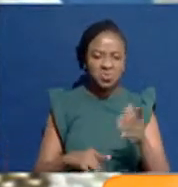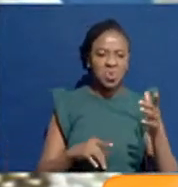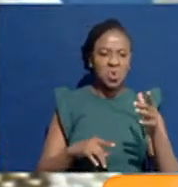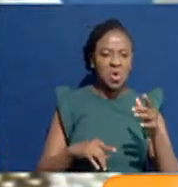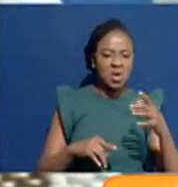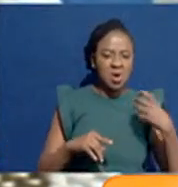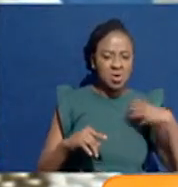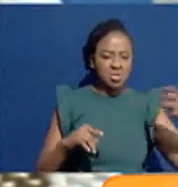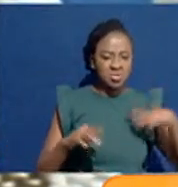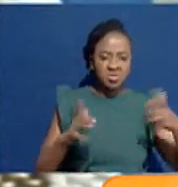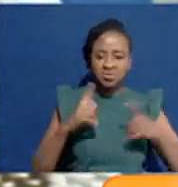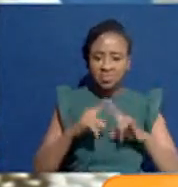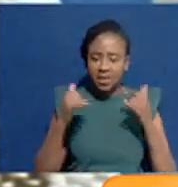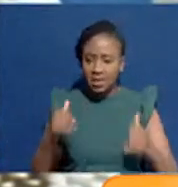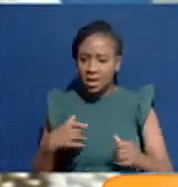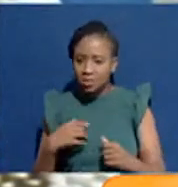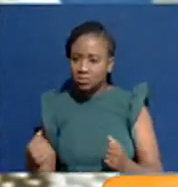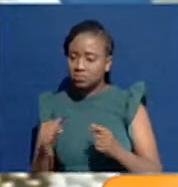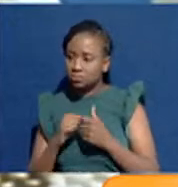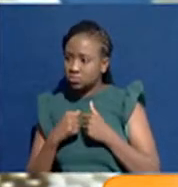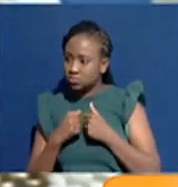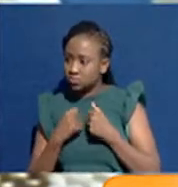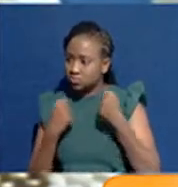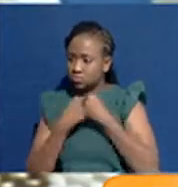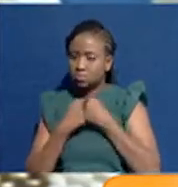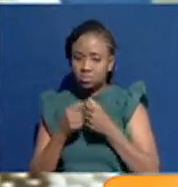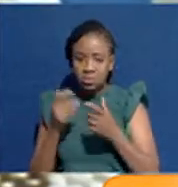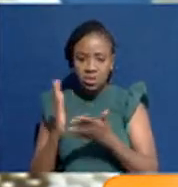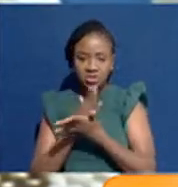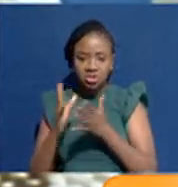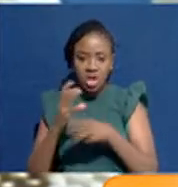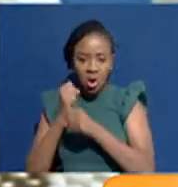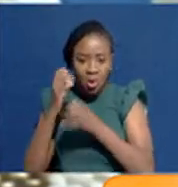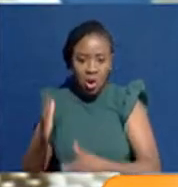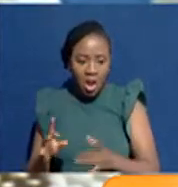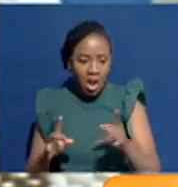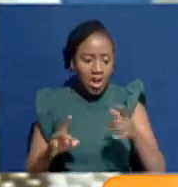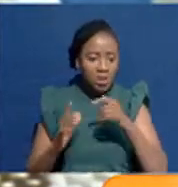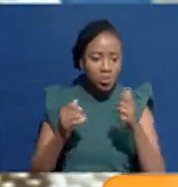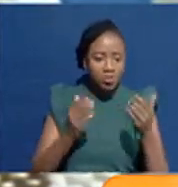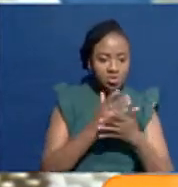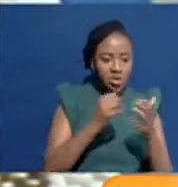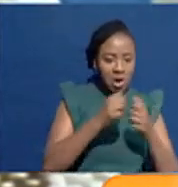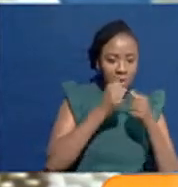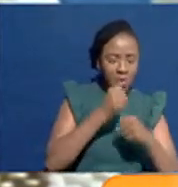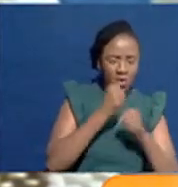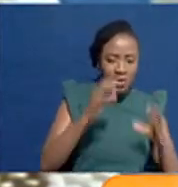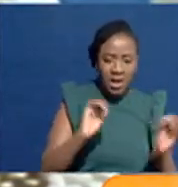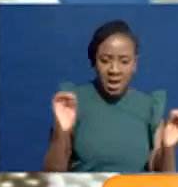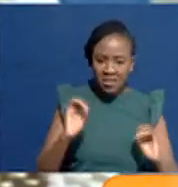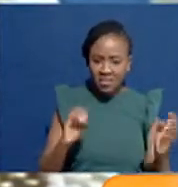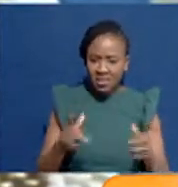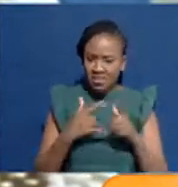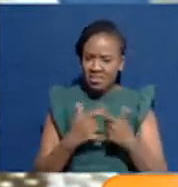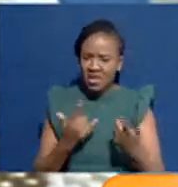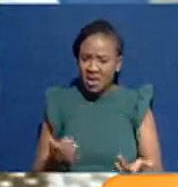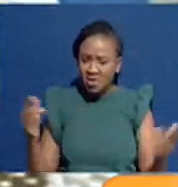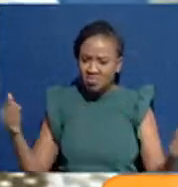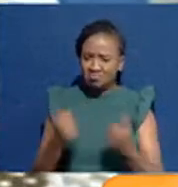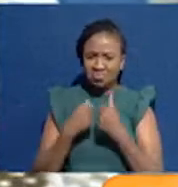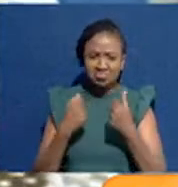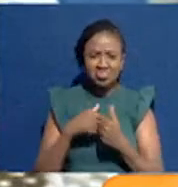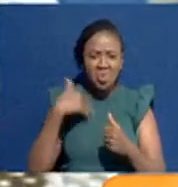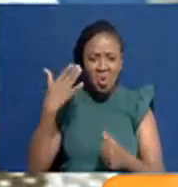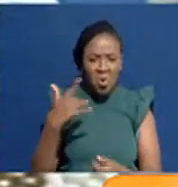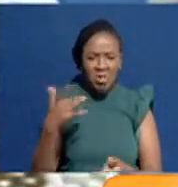versus non-shareholders. Now, when we raised concern about the 3% on housing, we were told it is salaried versus non-salaried. I mean, every day there is